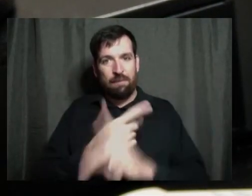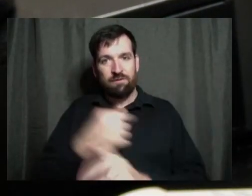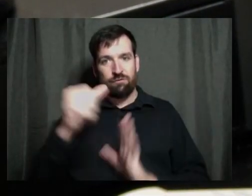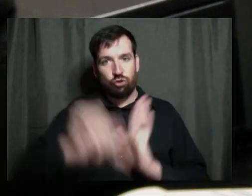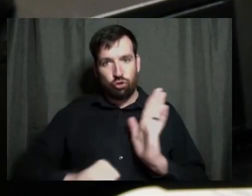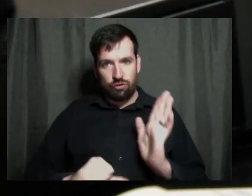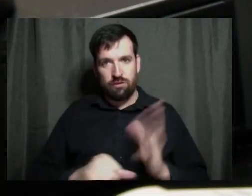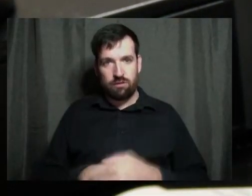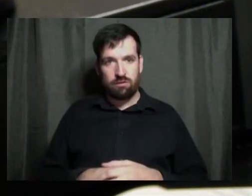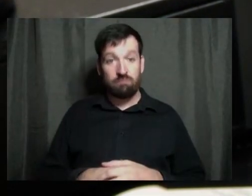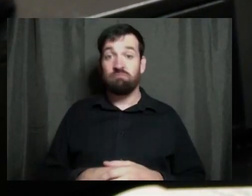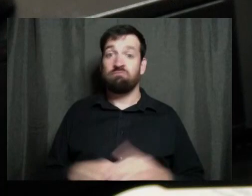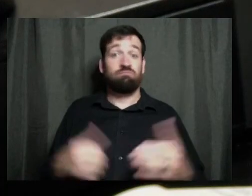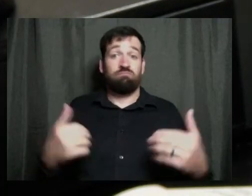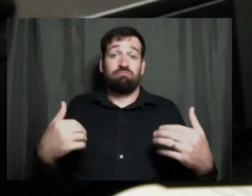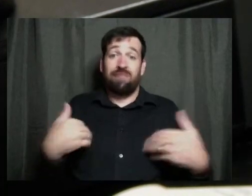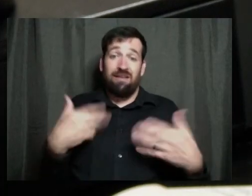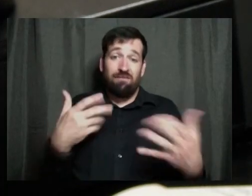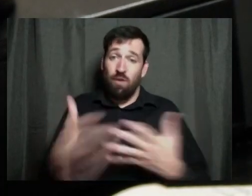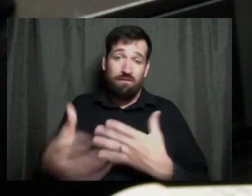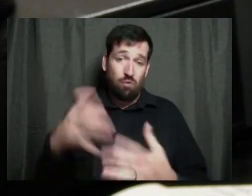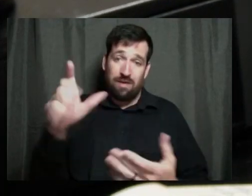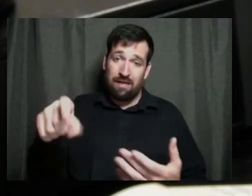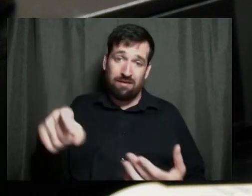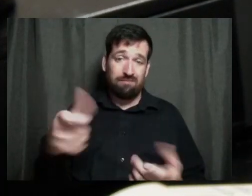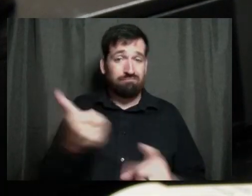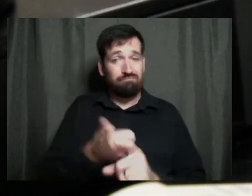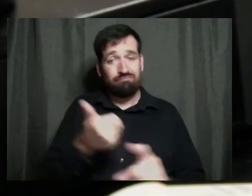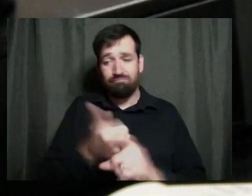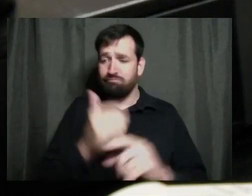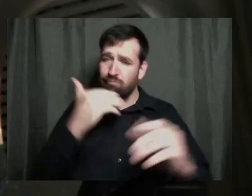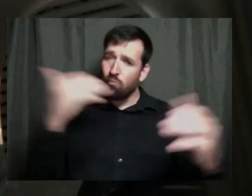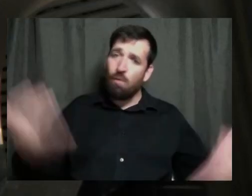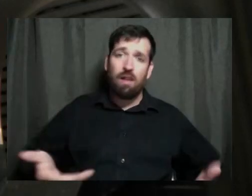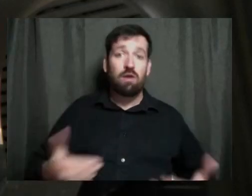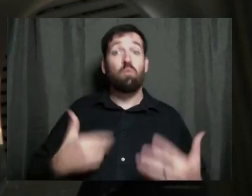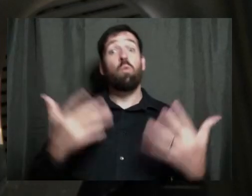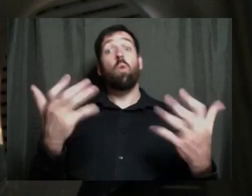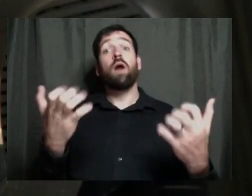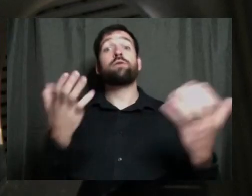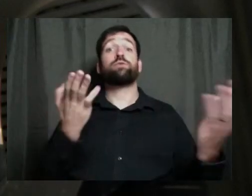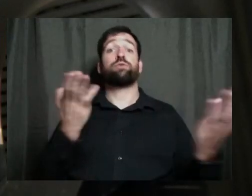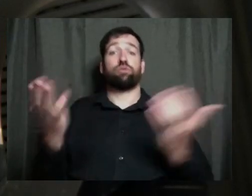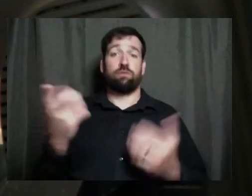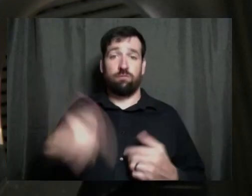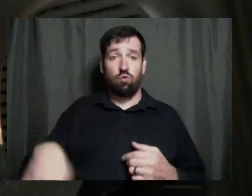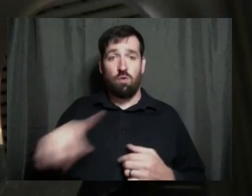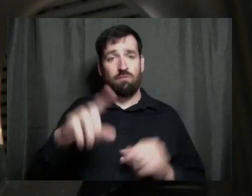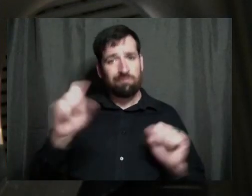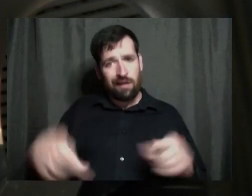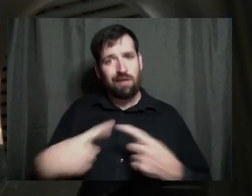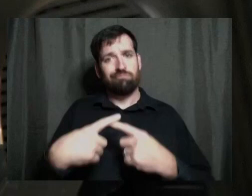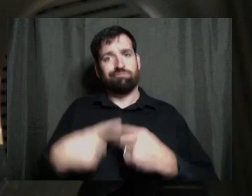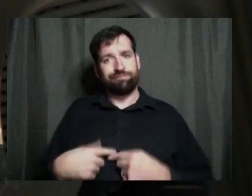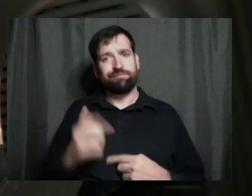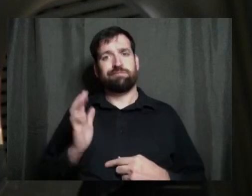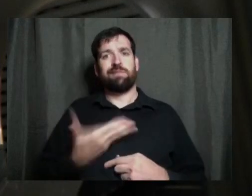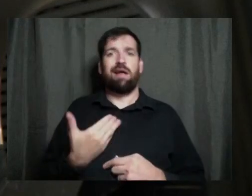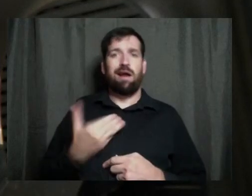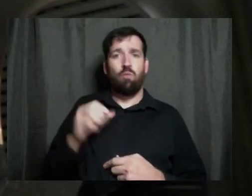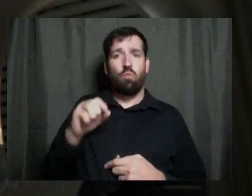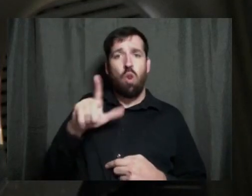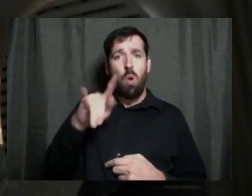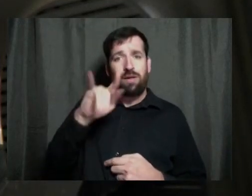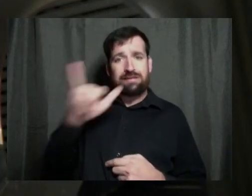got whatever you need, and you're more than welcome. We want to serve you. You can depend on our loyalty and our service here.